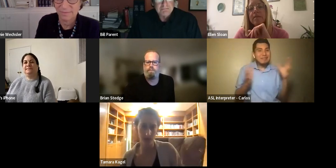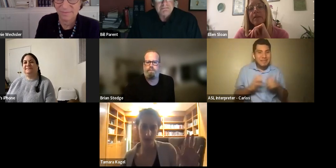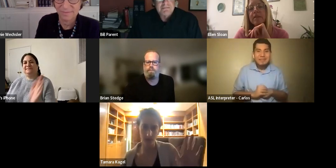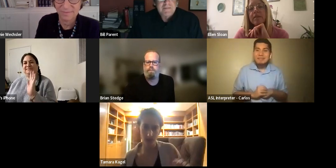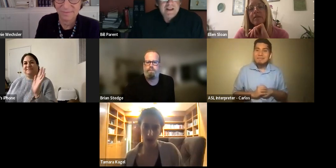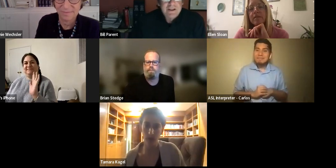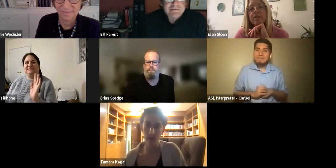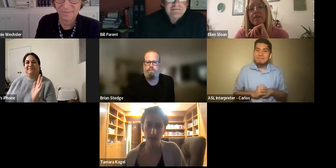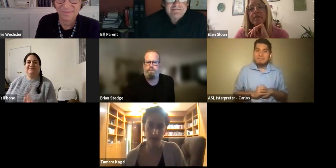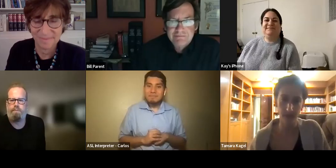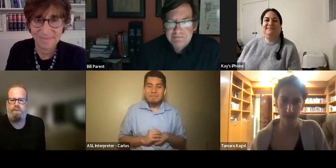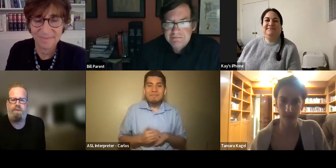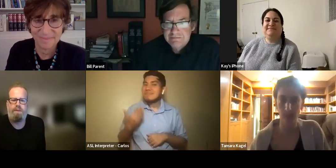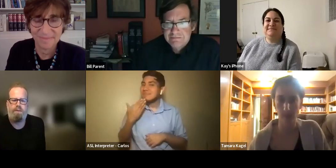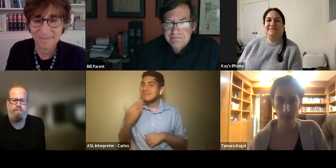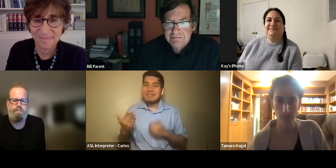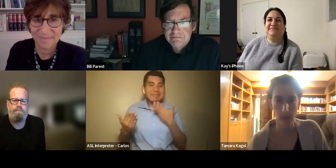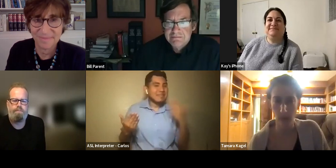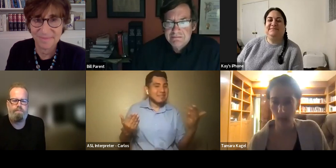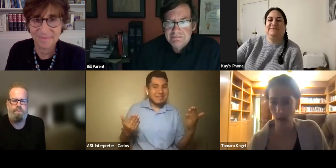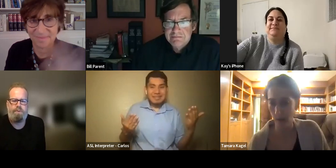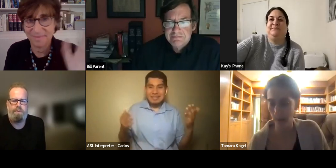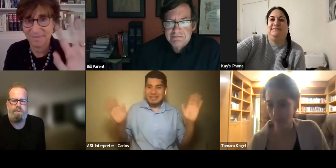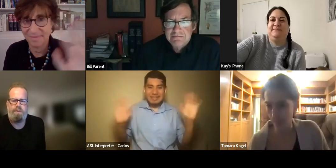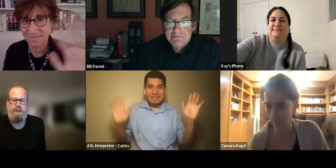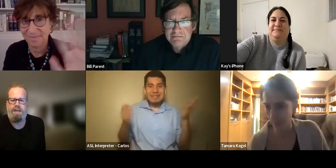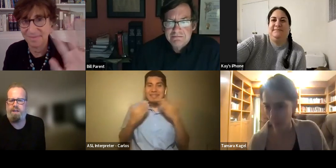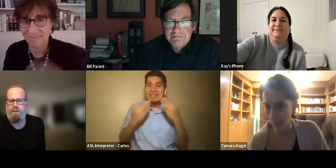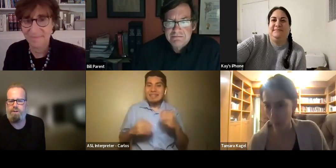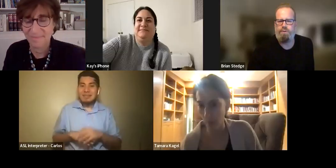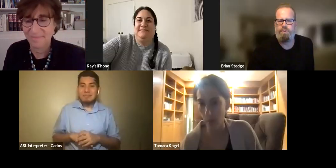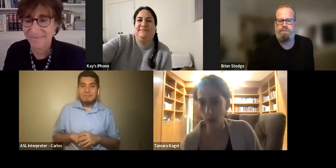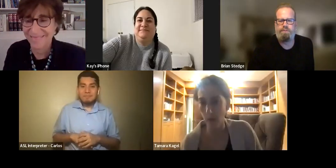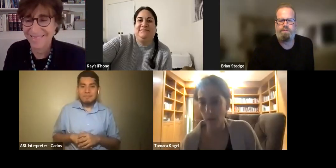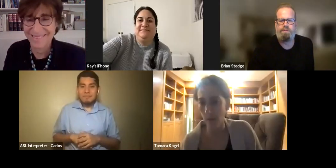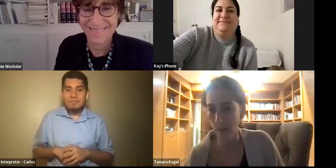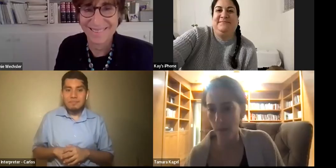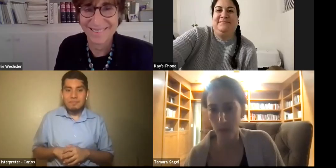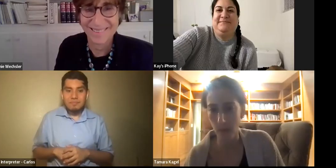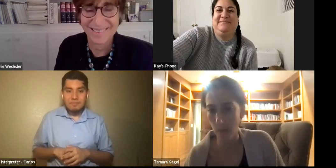Thank you. Thank you. Thank you.